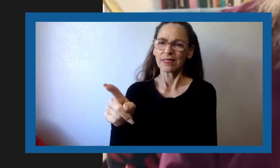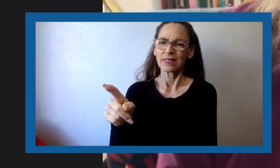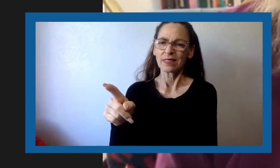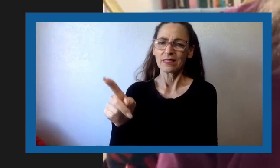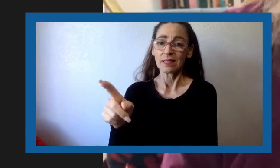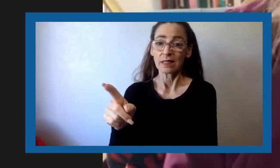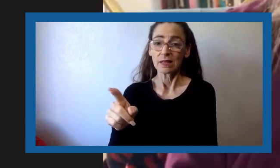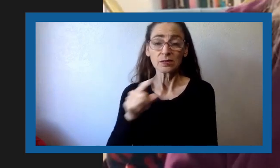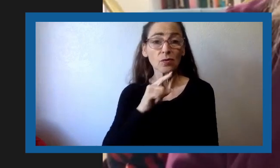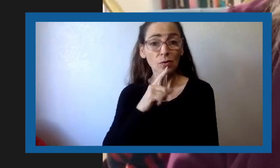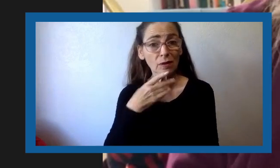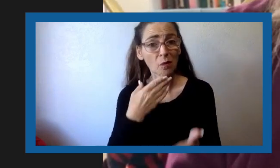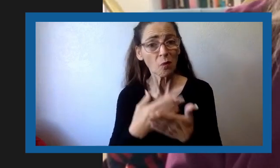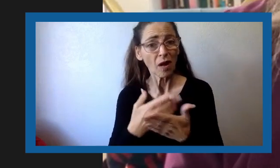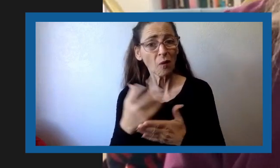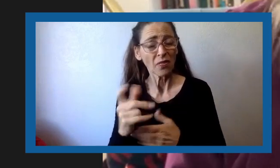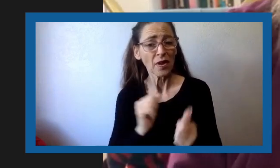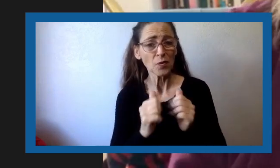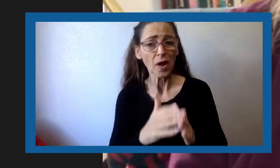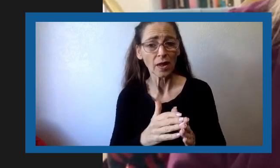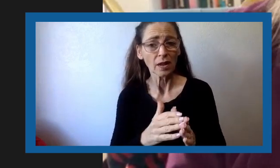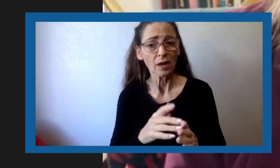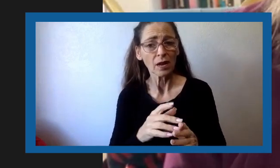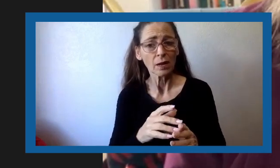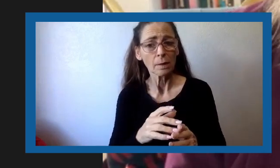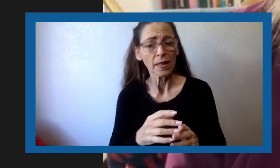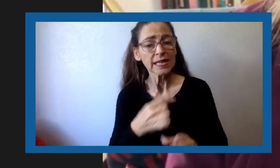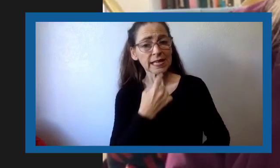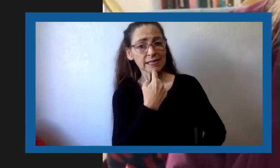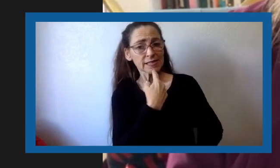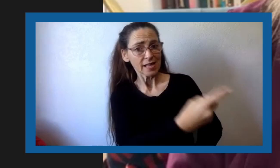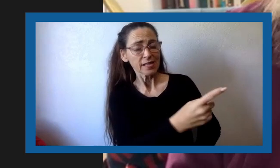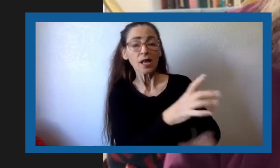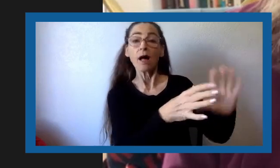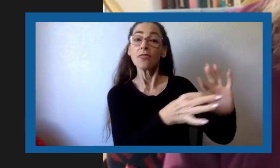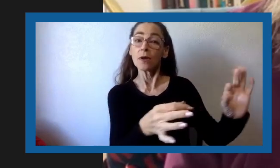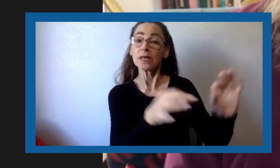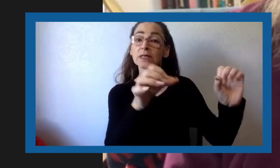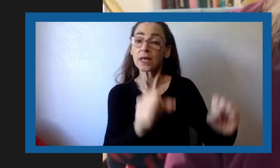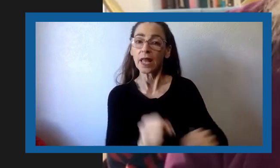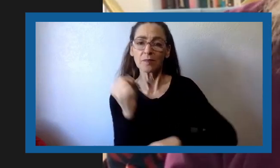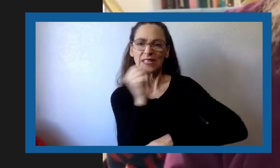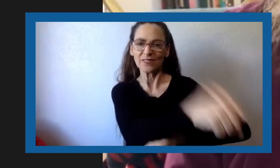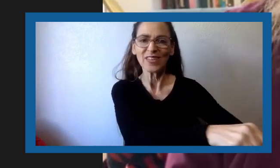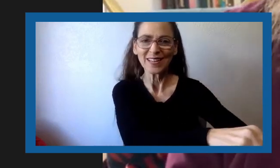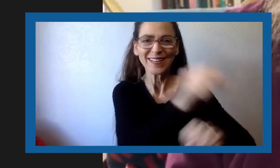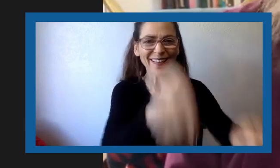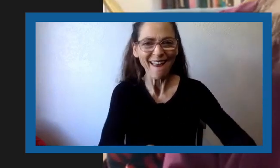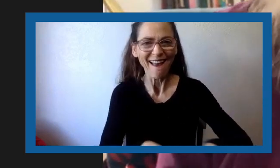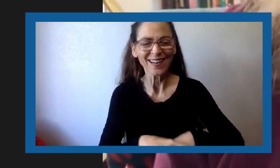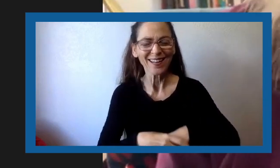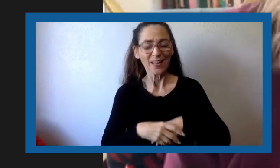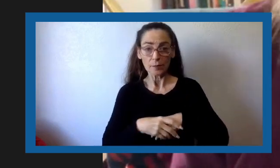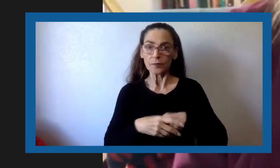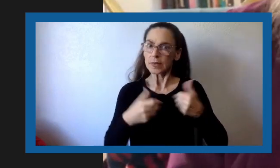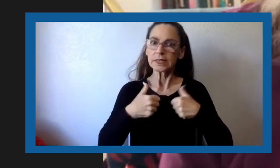well. And I think that that bodes well. It tells us that their message can be defeated. Yet